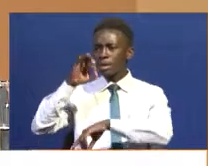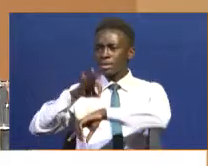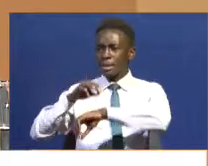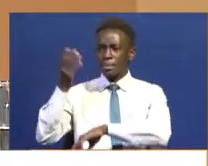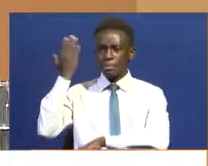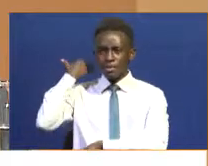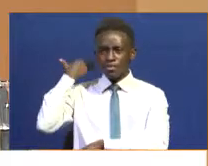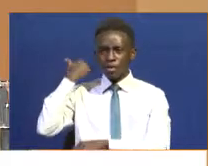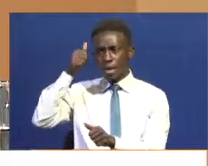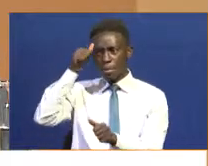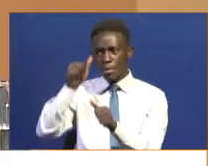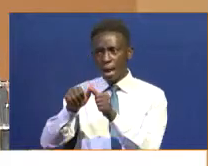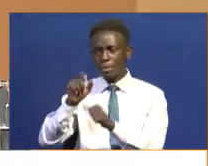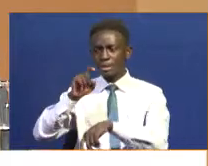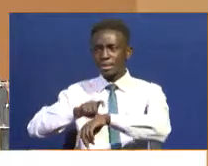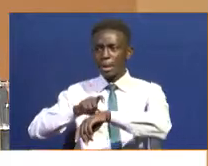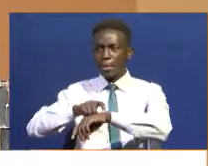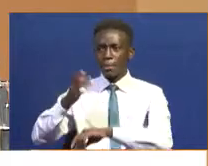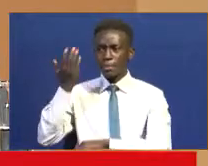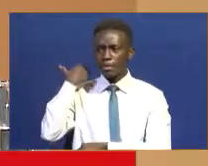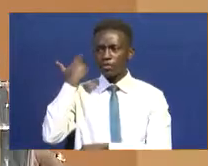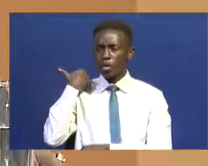time